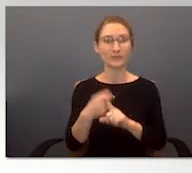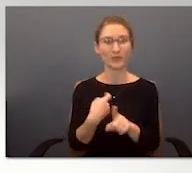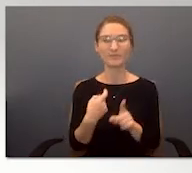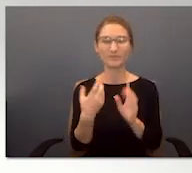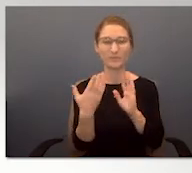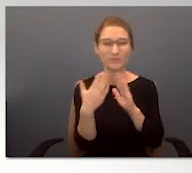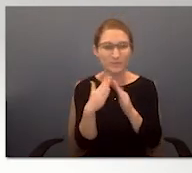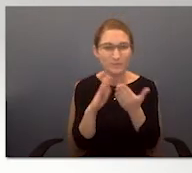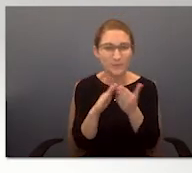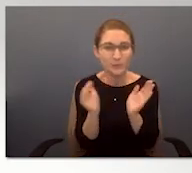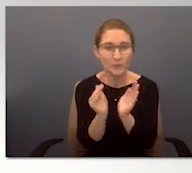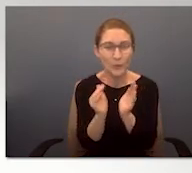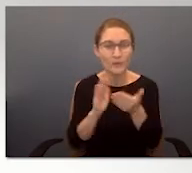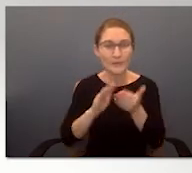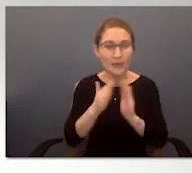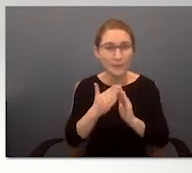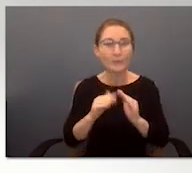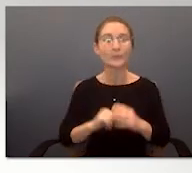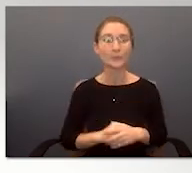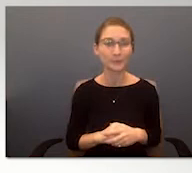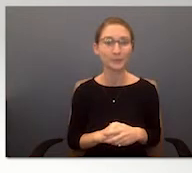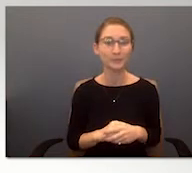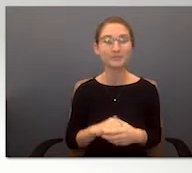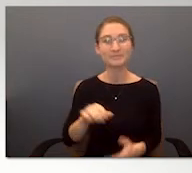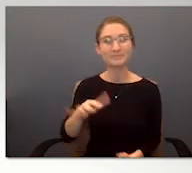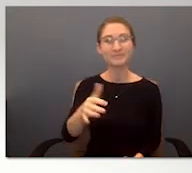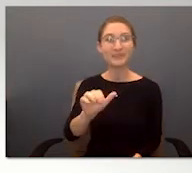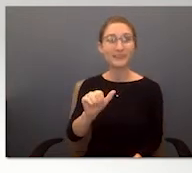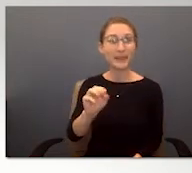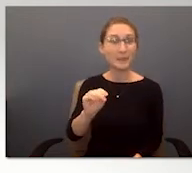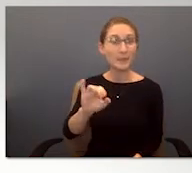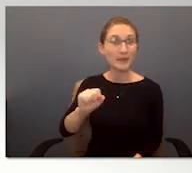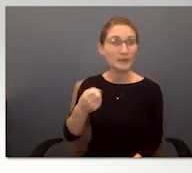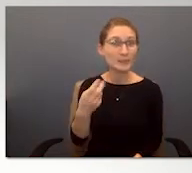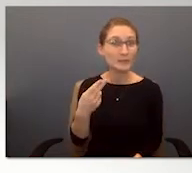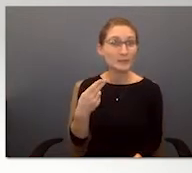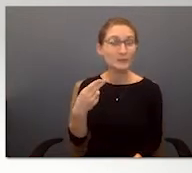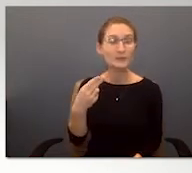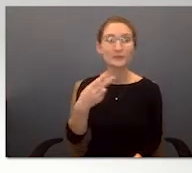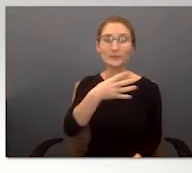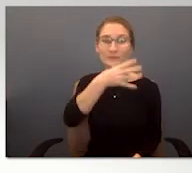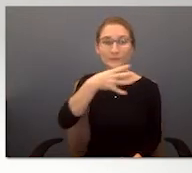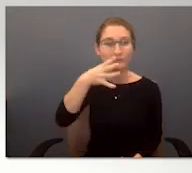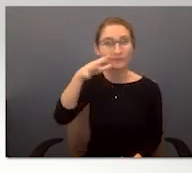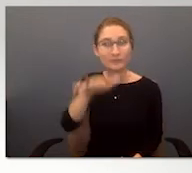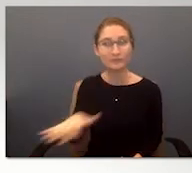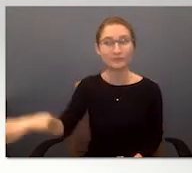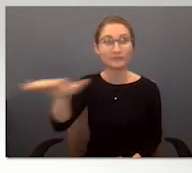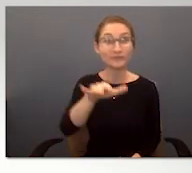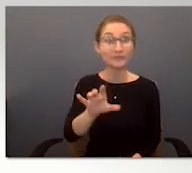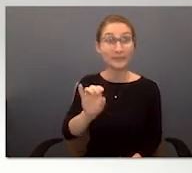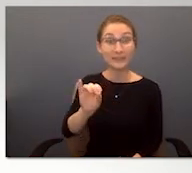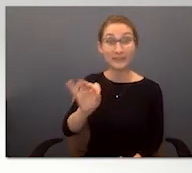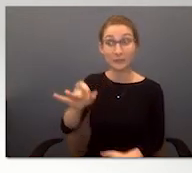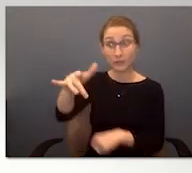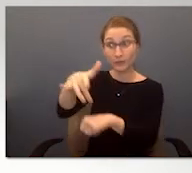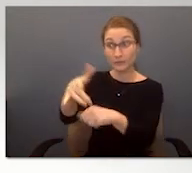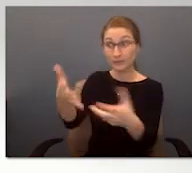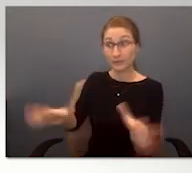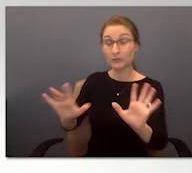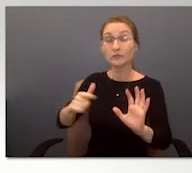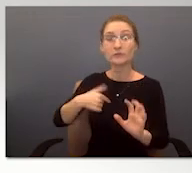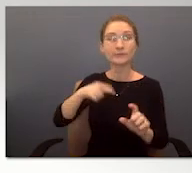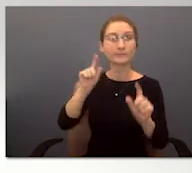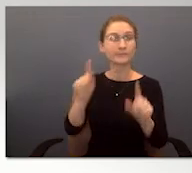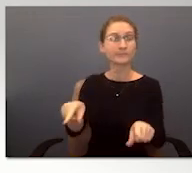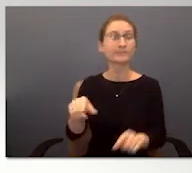Kutztown, Pennsylvania, about an hour north of Philadelphia. It's kind of Amish Mennonite country, if you've seen pictures or been. Went to